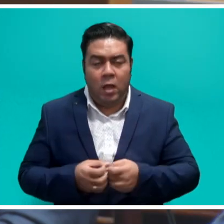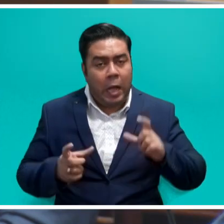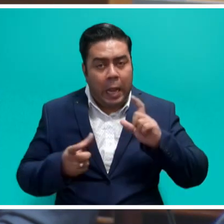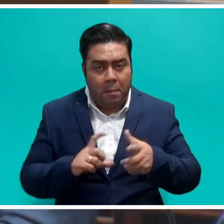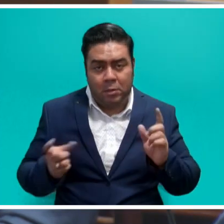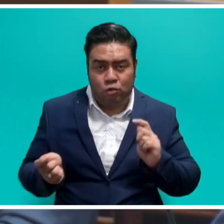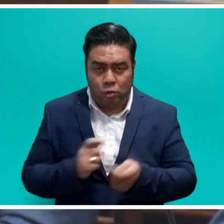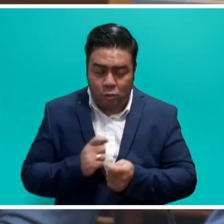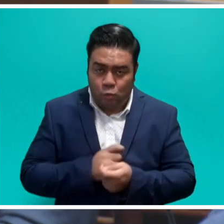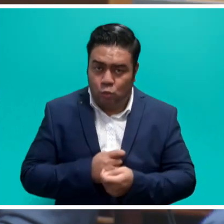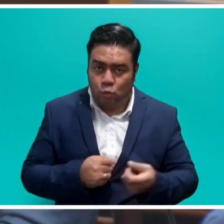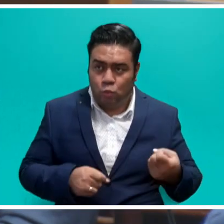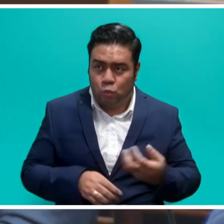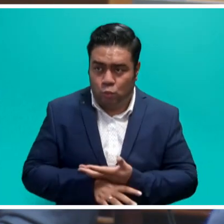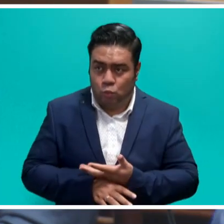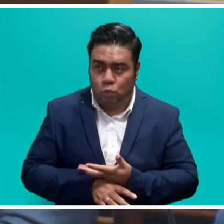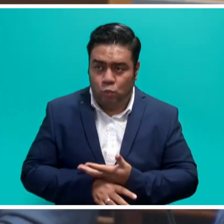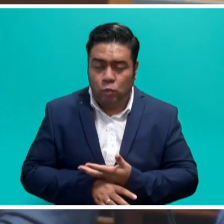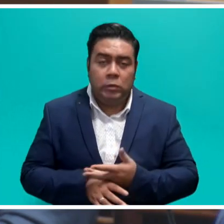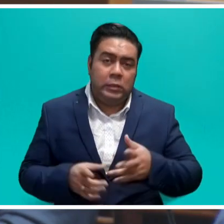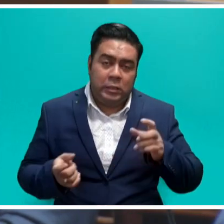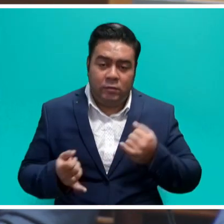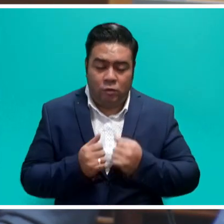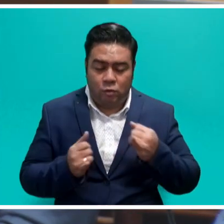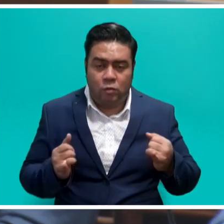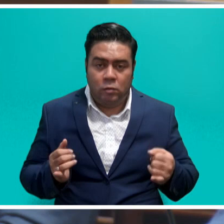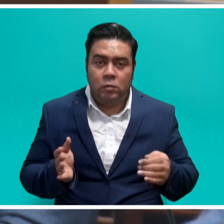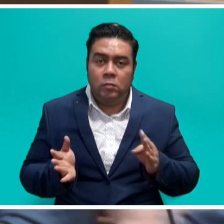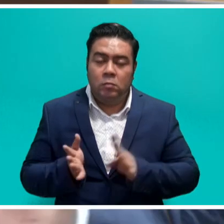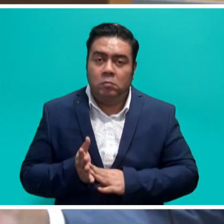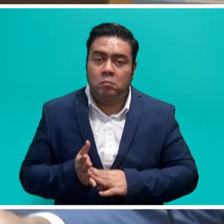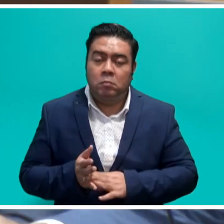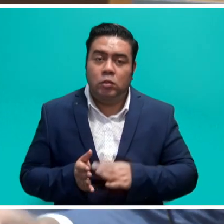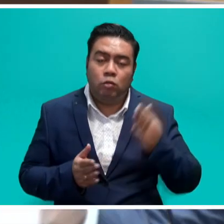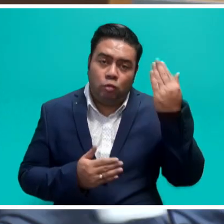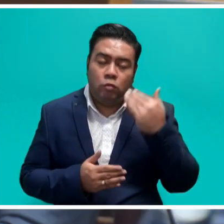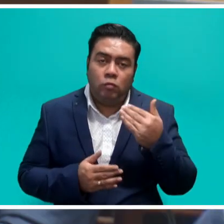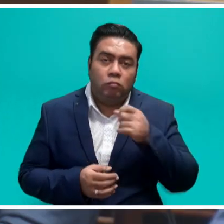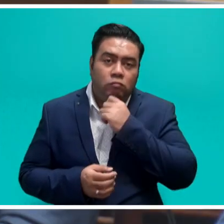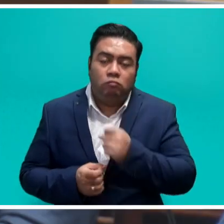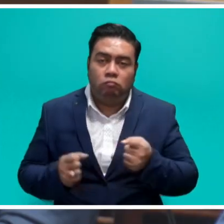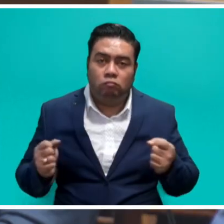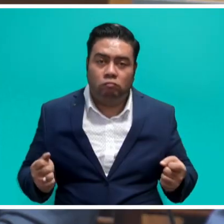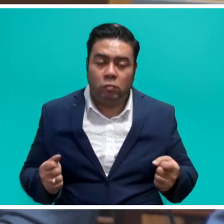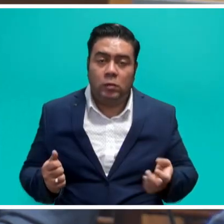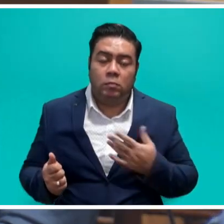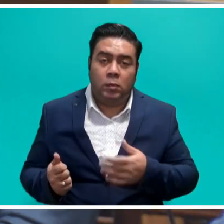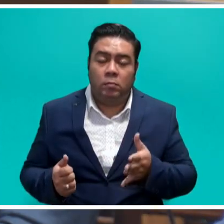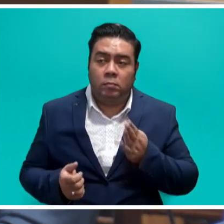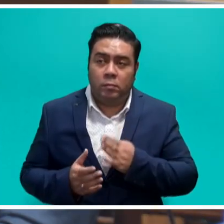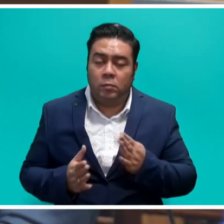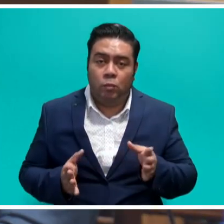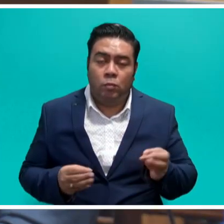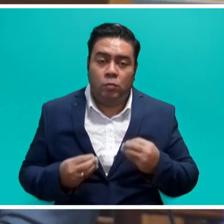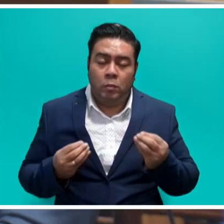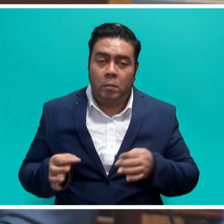change, aged infrastructure, mills, and shortage of manpower. As per my ministry's operational plan, we have